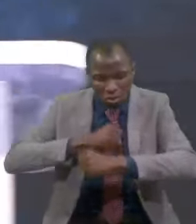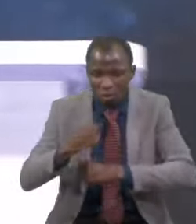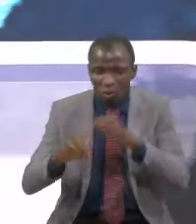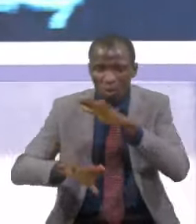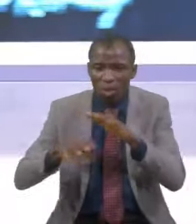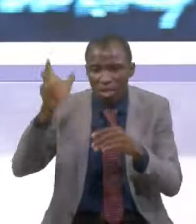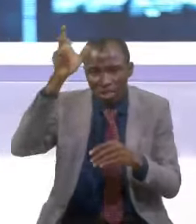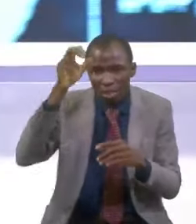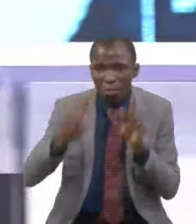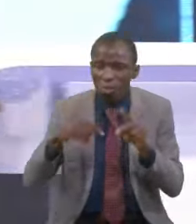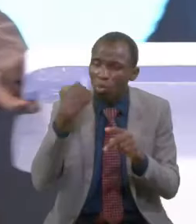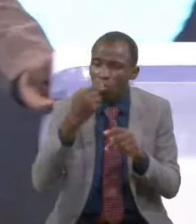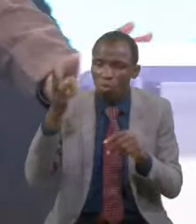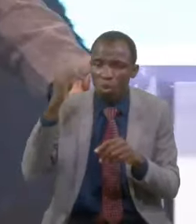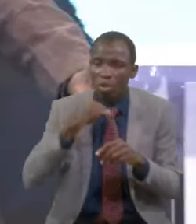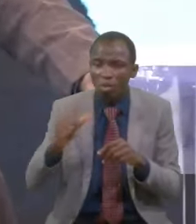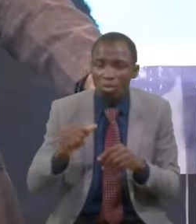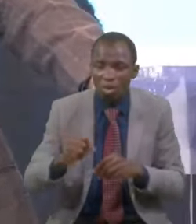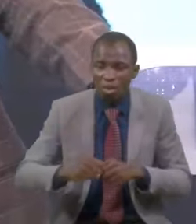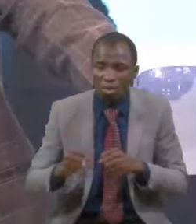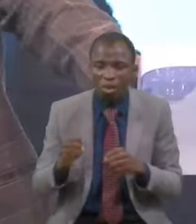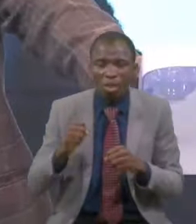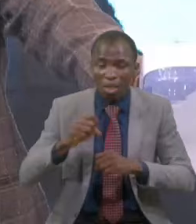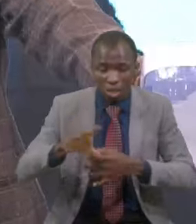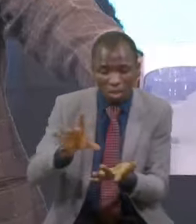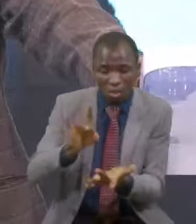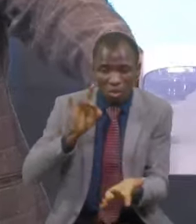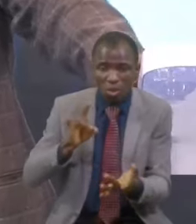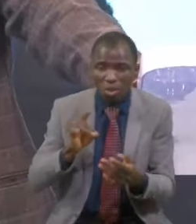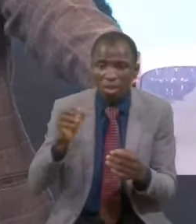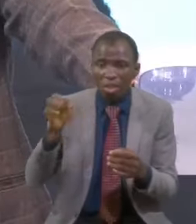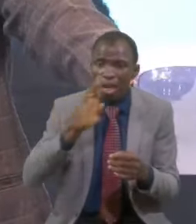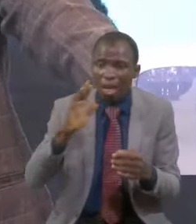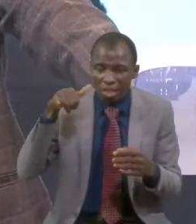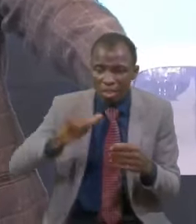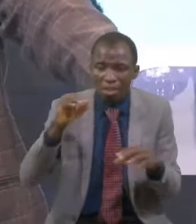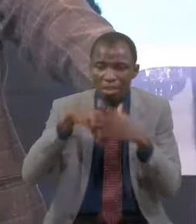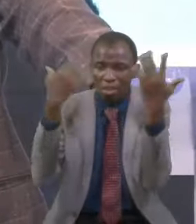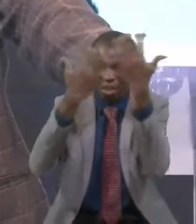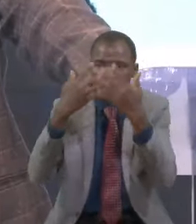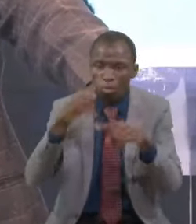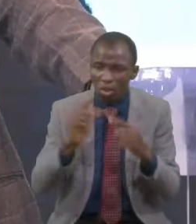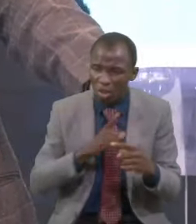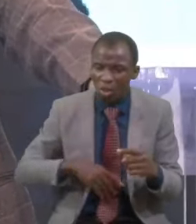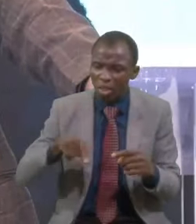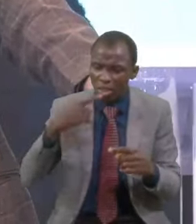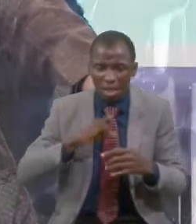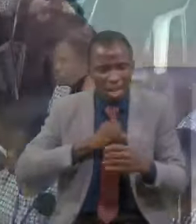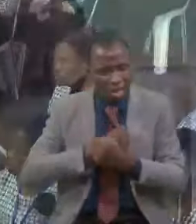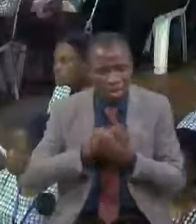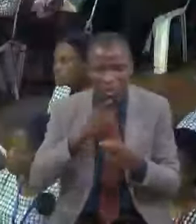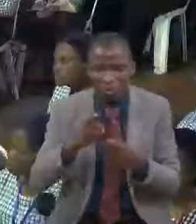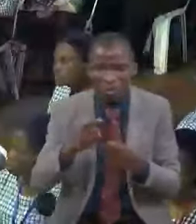not chosen, they are still in darkness. But God says, I love you. God loves